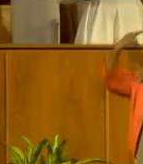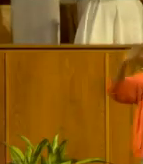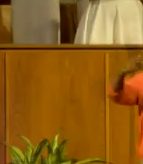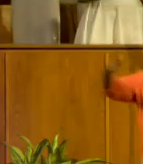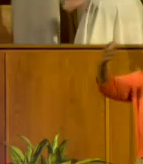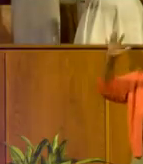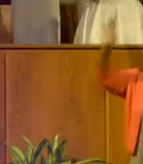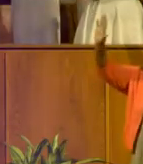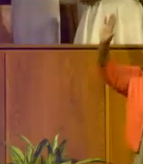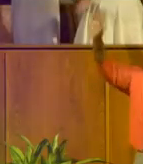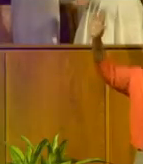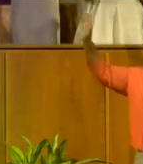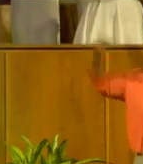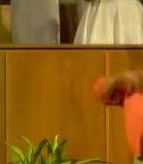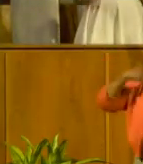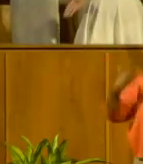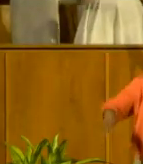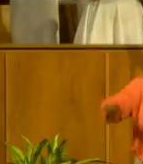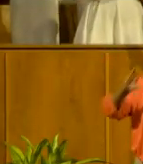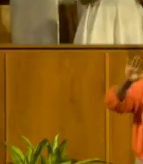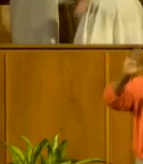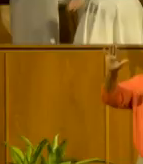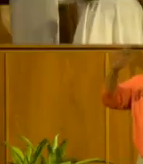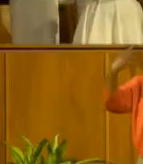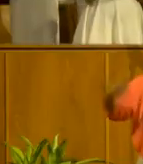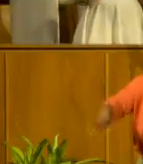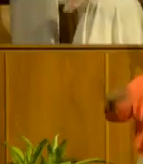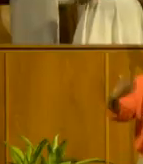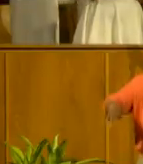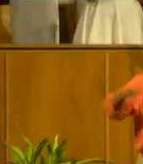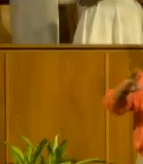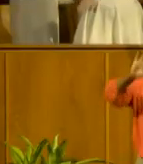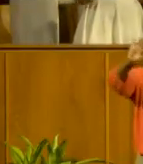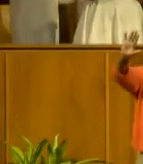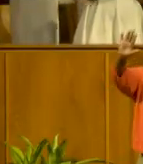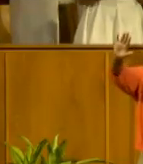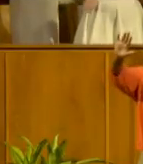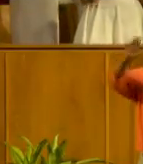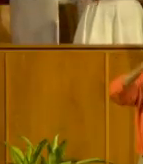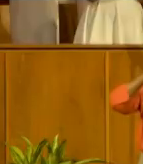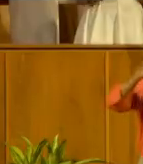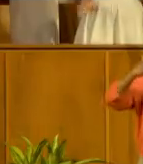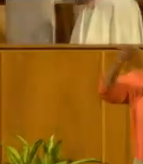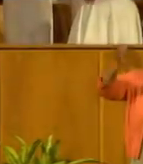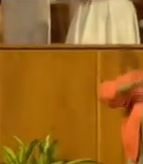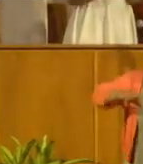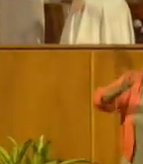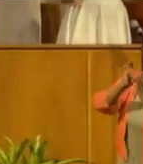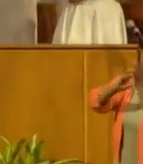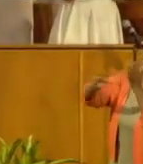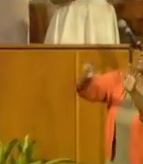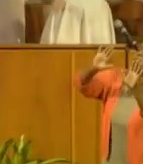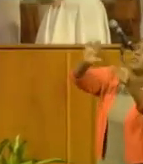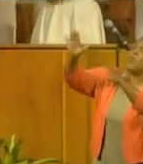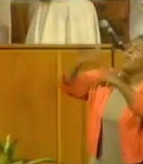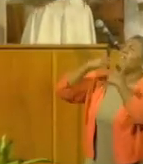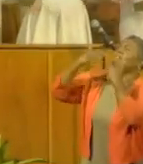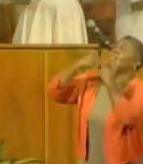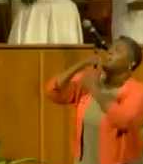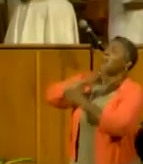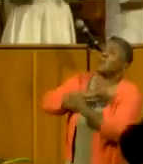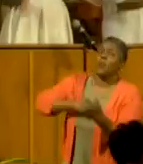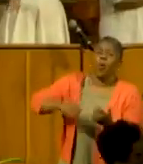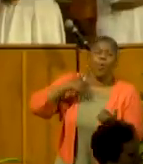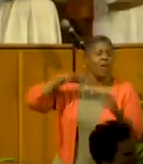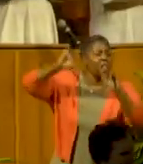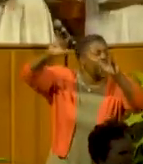awesome. You're so magnificent. You're so amazing. You're so majestic. We love you and we thank you and we